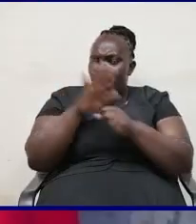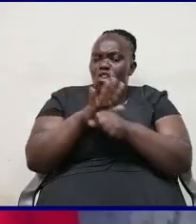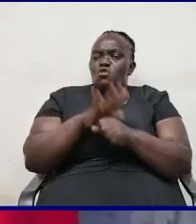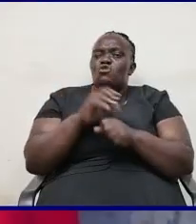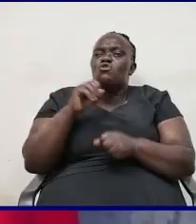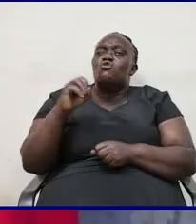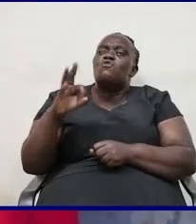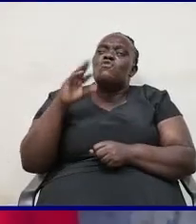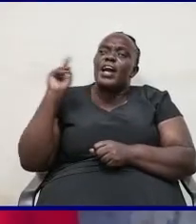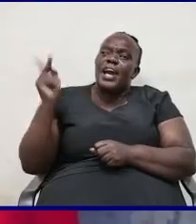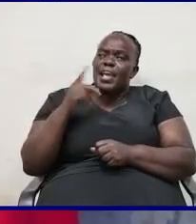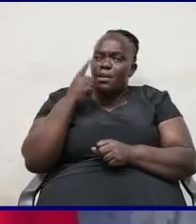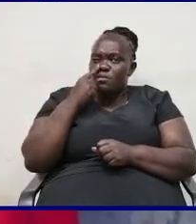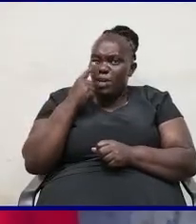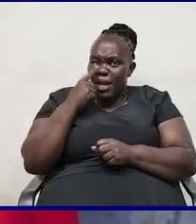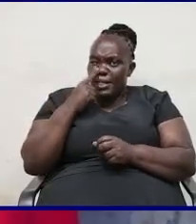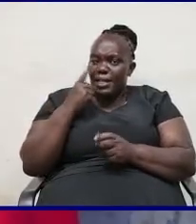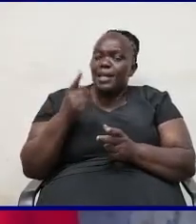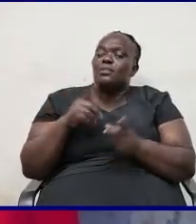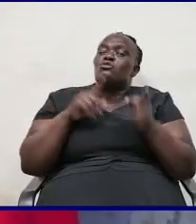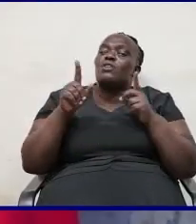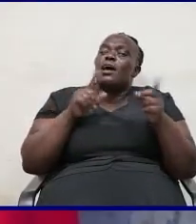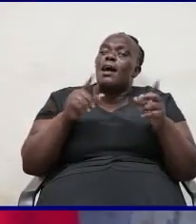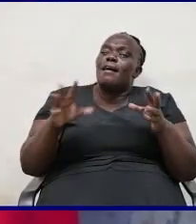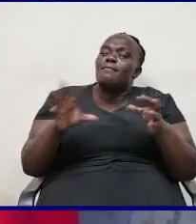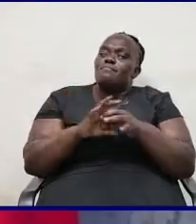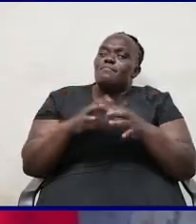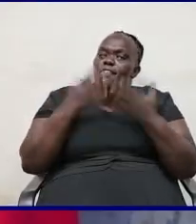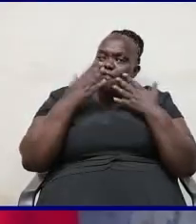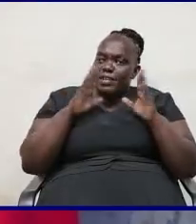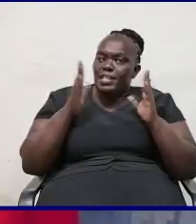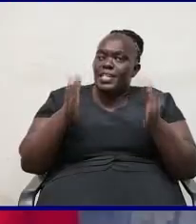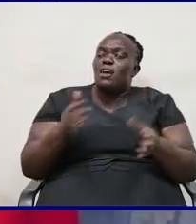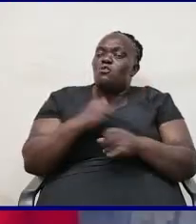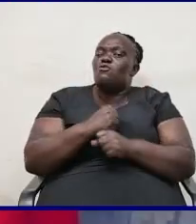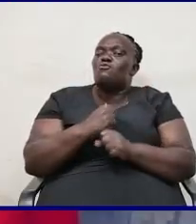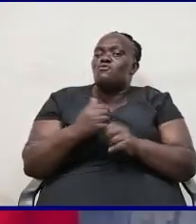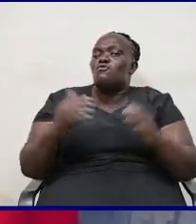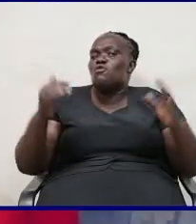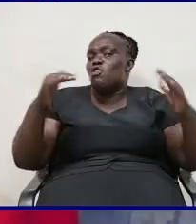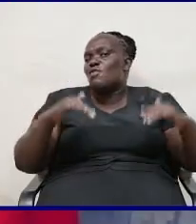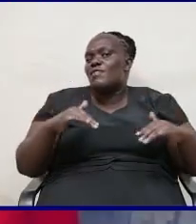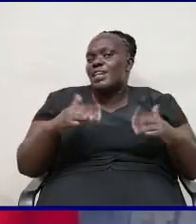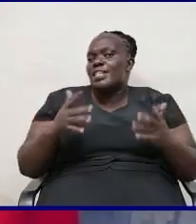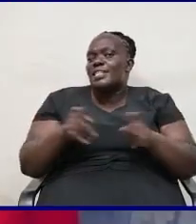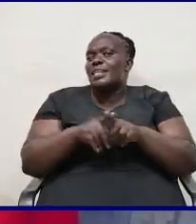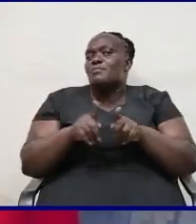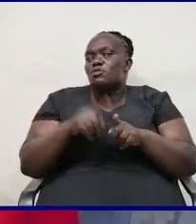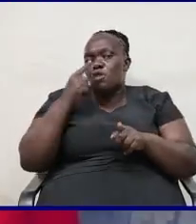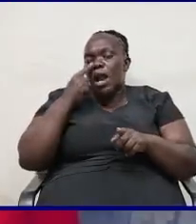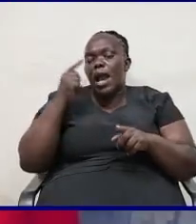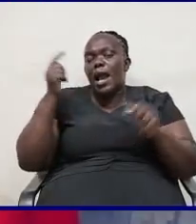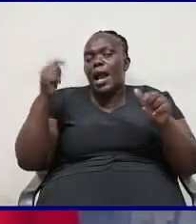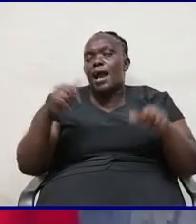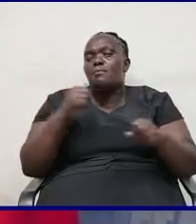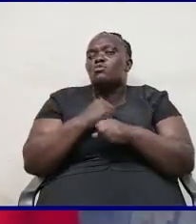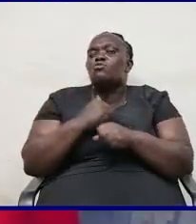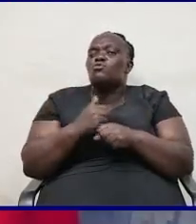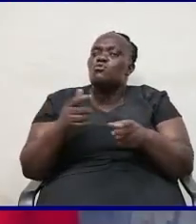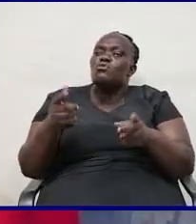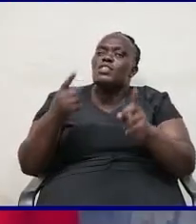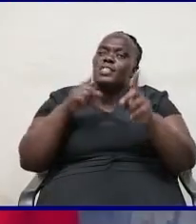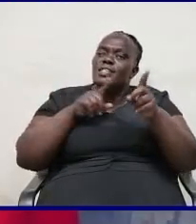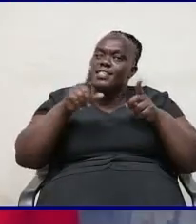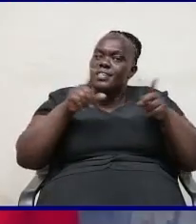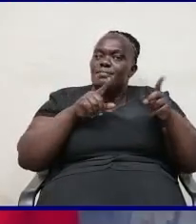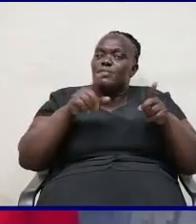lot of Kenya-Uganda coastal tourism collaboration, where we've done a lot of conferences. We have had Ugandans coming to do farm trips here.